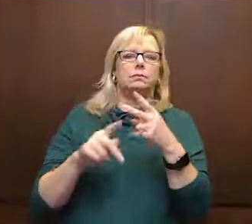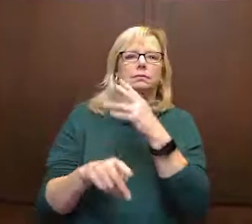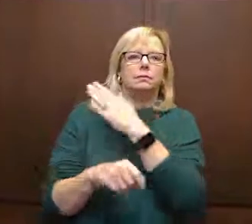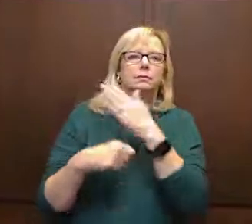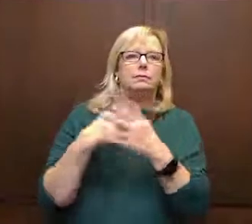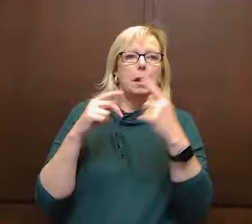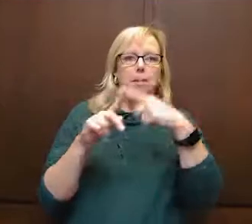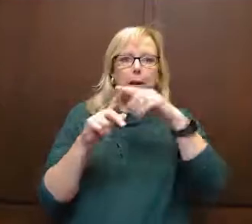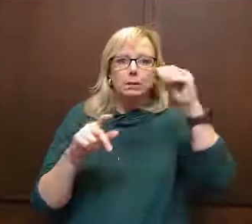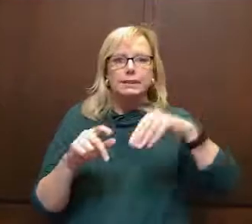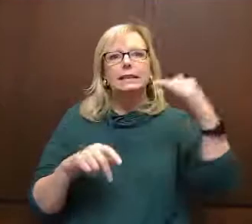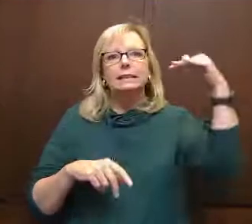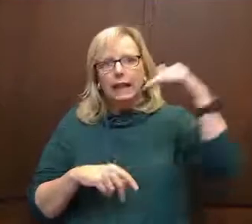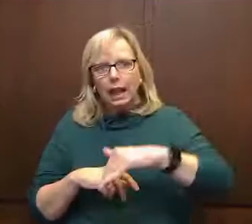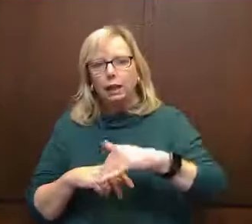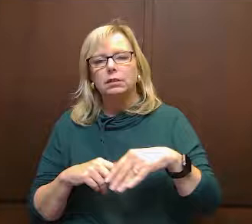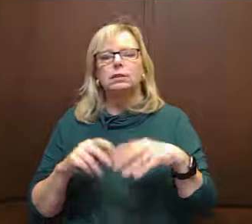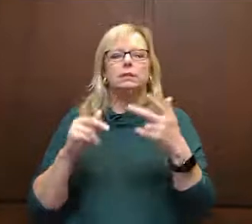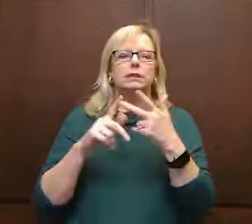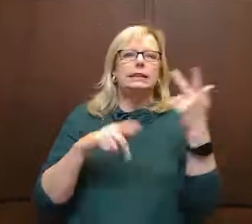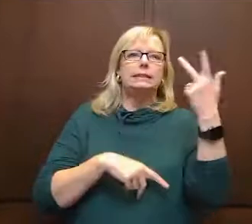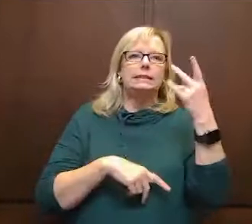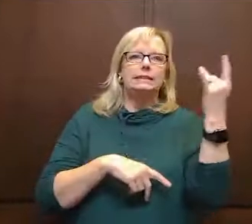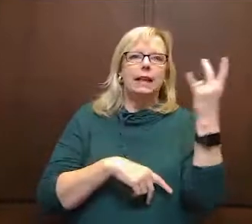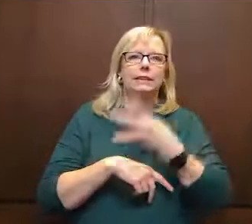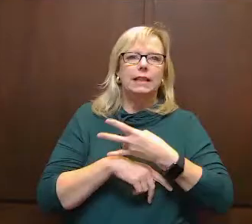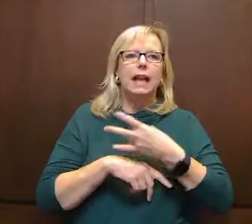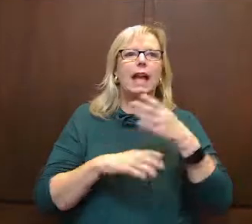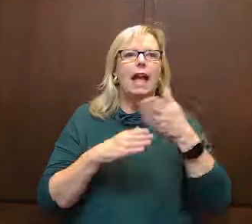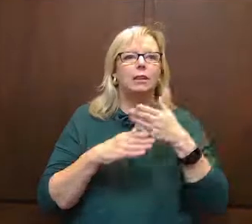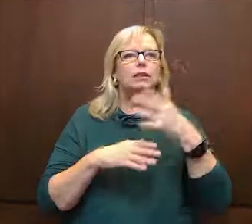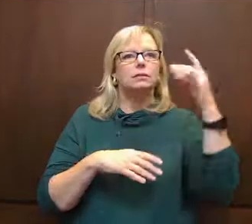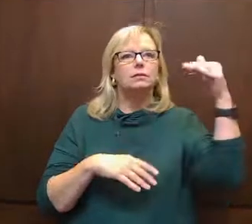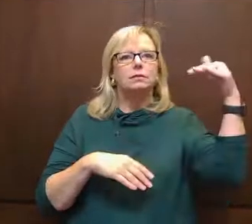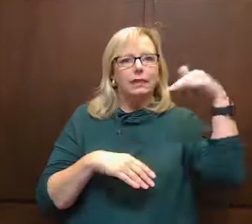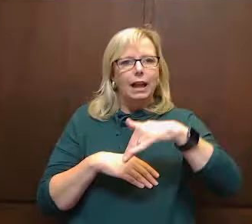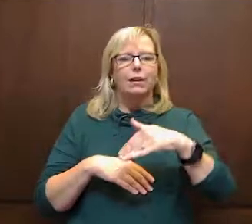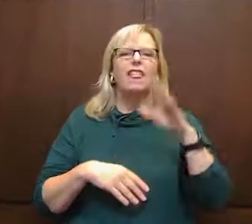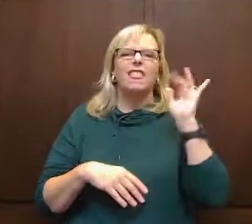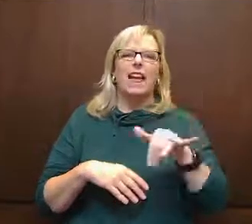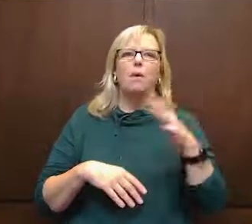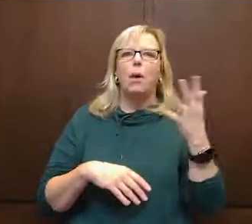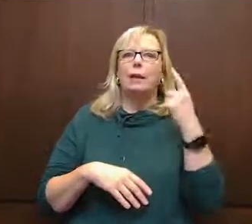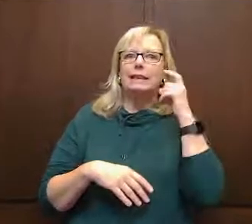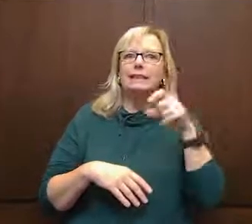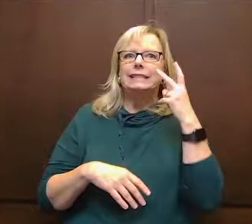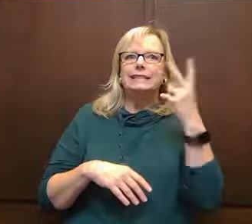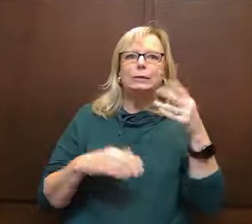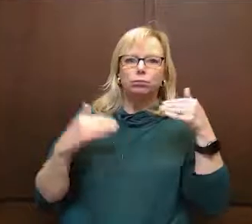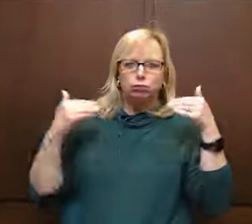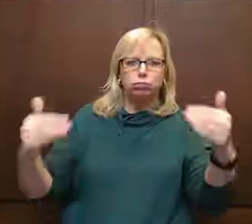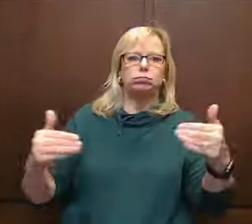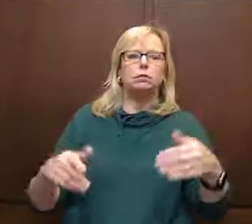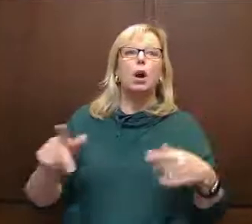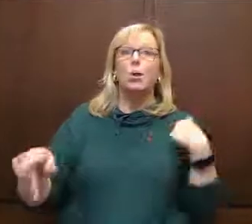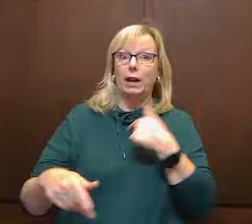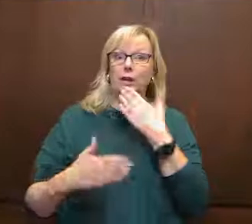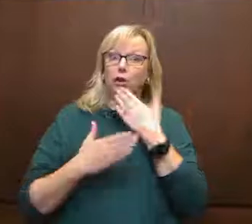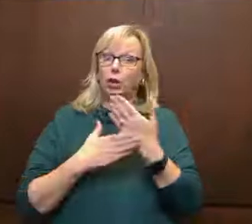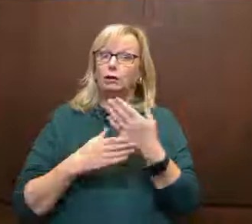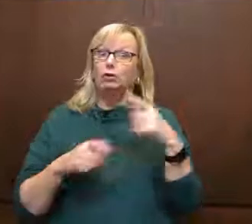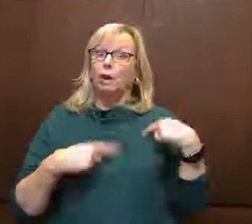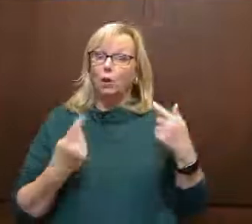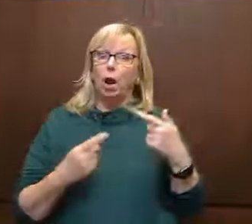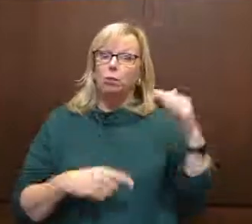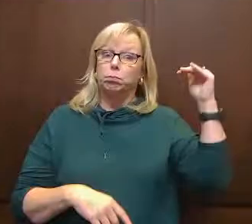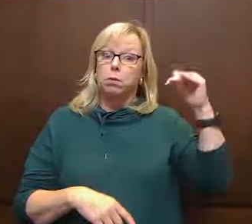county positivity, the 7-day rolling, as you said. So those are the kind of days that we need to see moving forward here. We're in a trend. Yes.